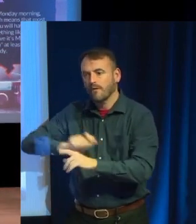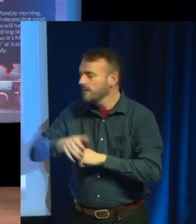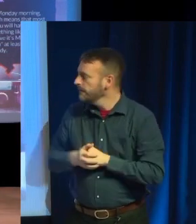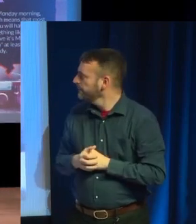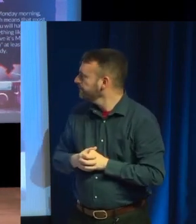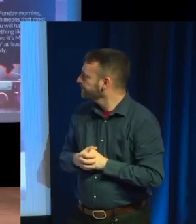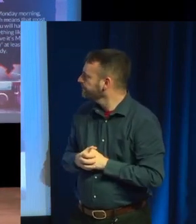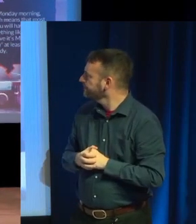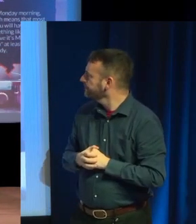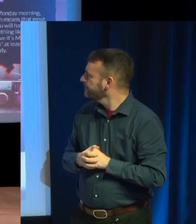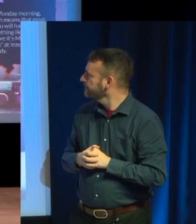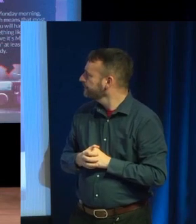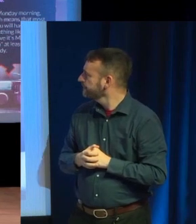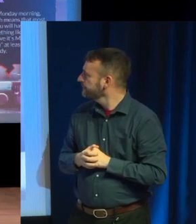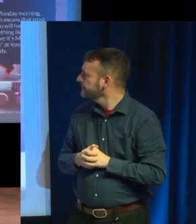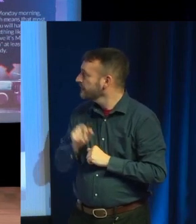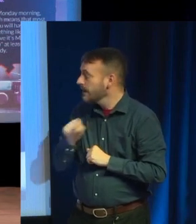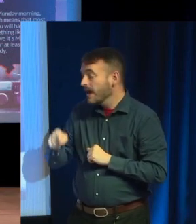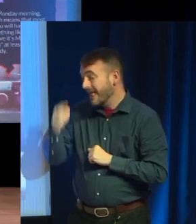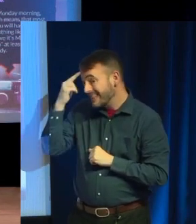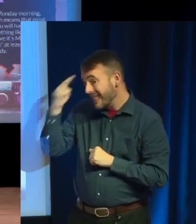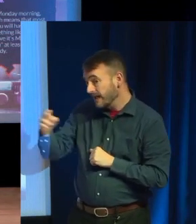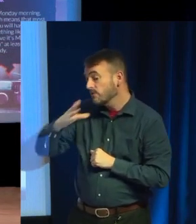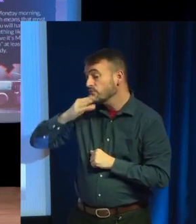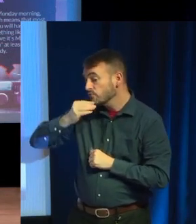one, use names often or not at all.